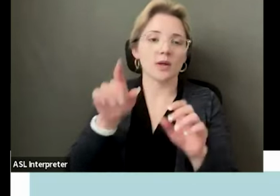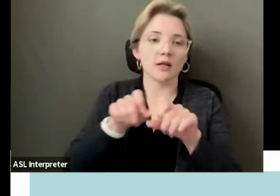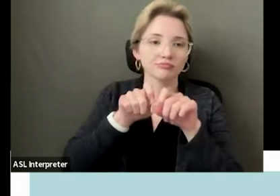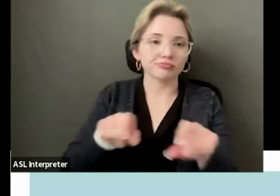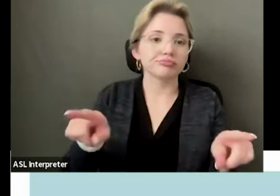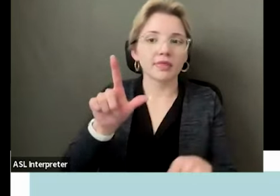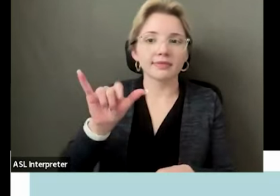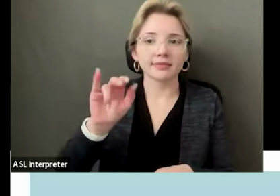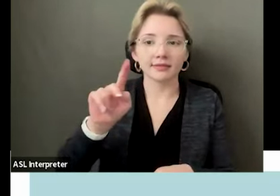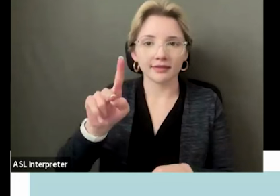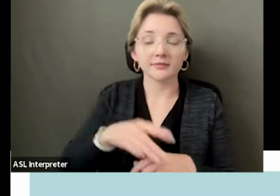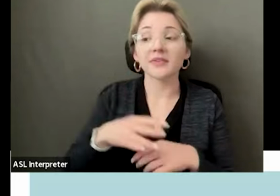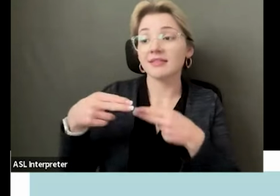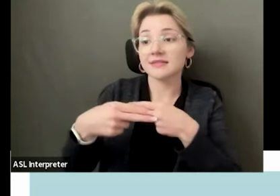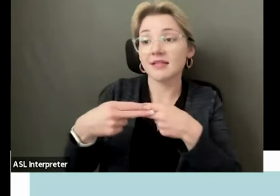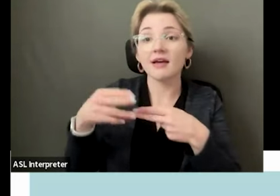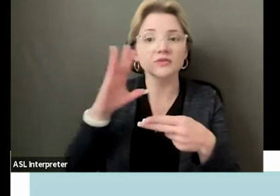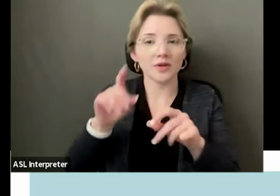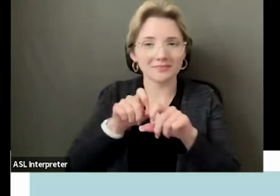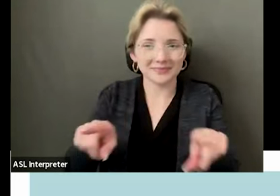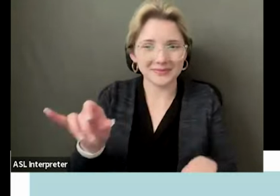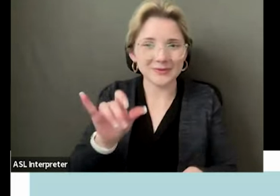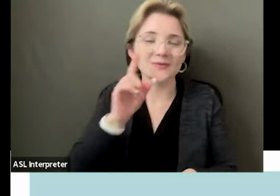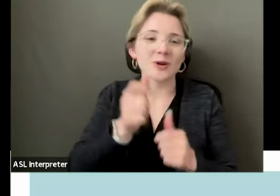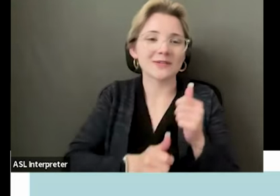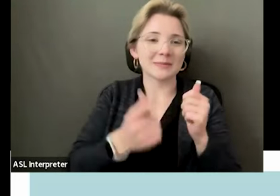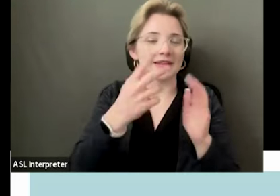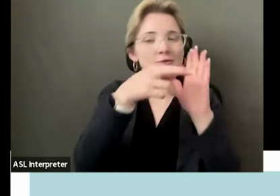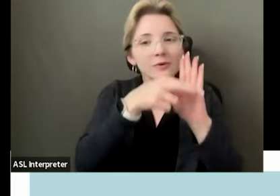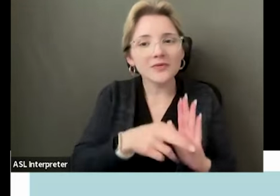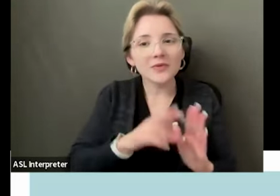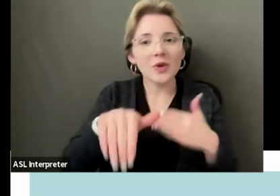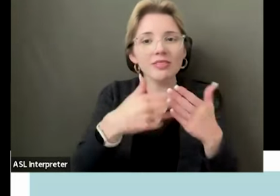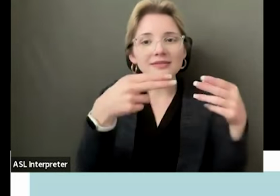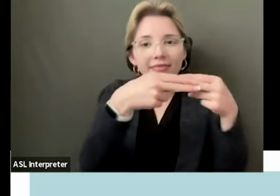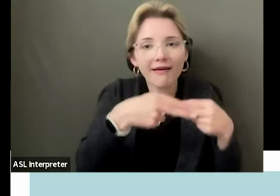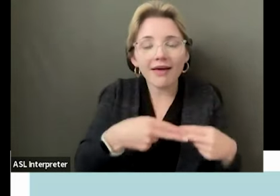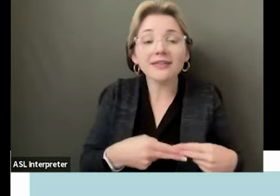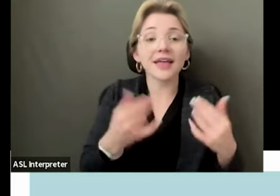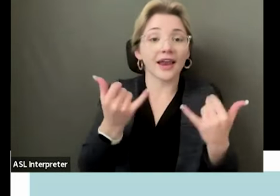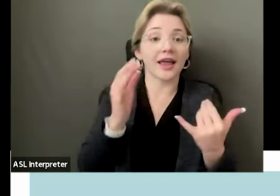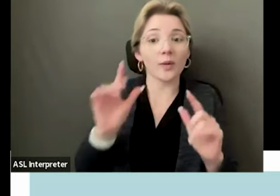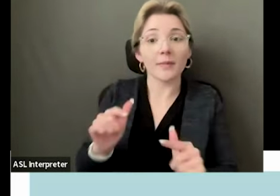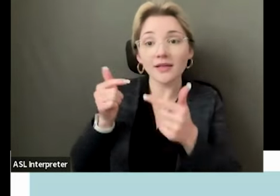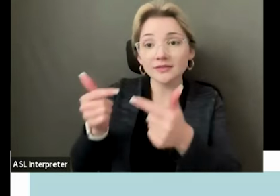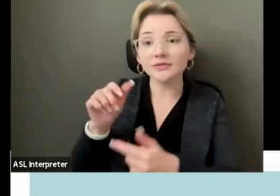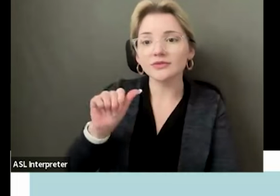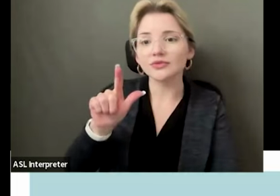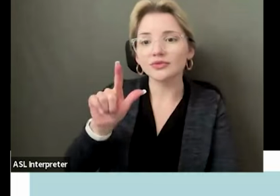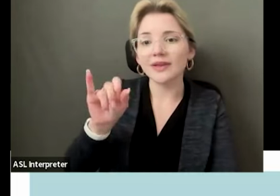be made available for all attendees in a follow-up email. And with that, I would like to pass it to